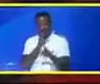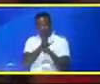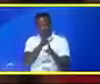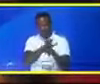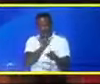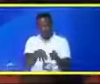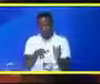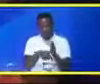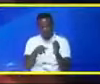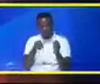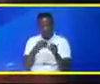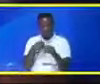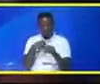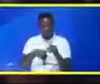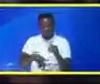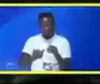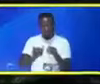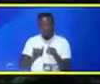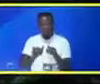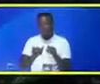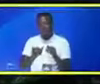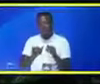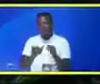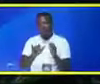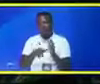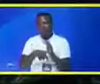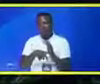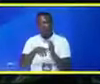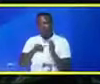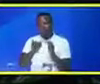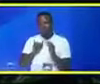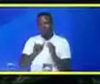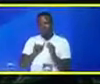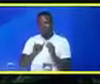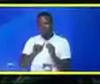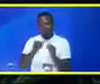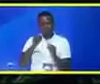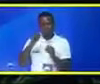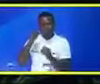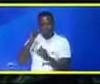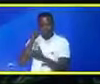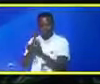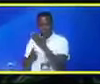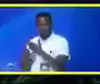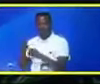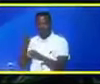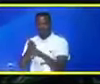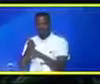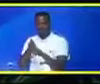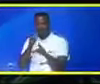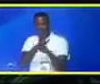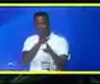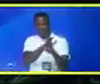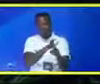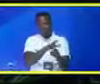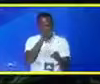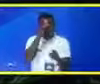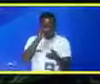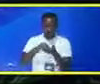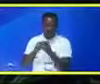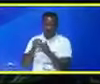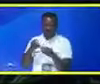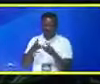says, after a while, verse 5, that yet this widow troubled me. That means that she had a